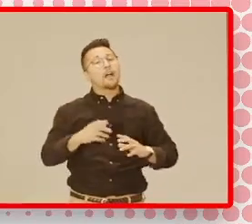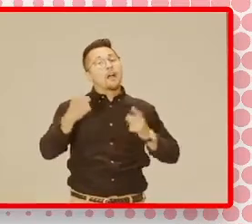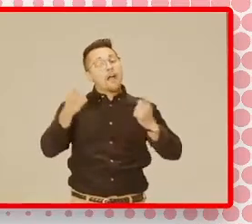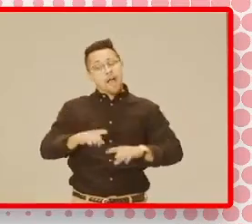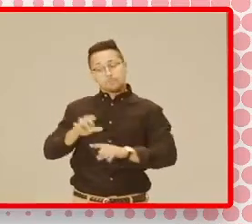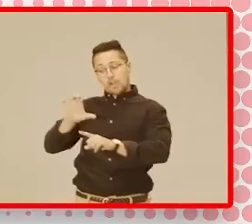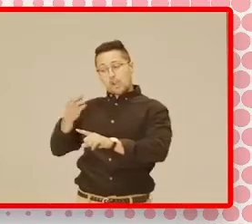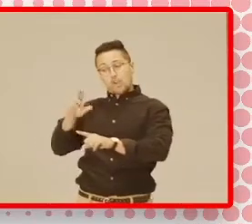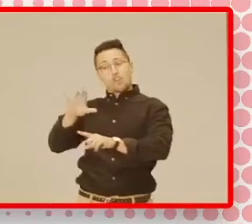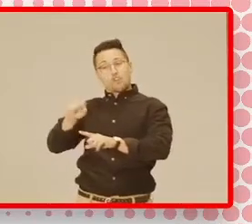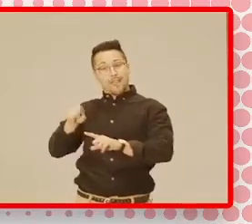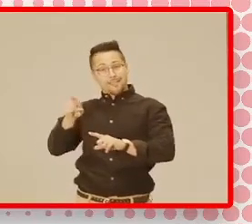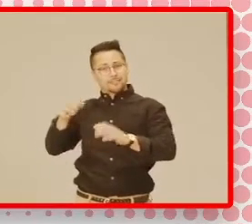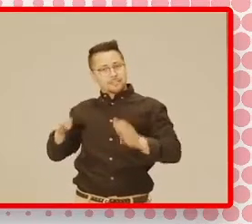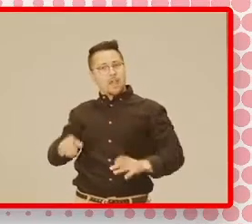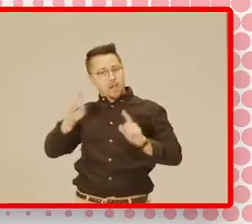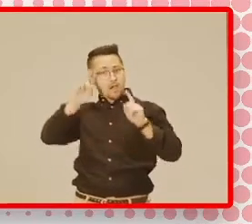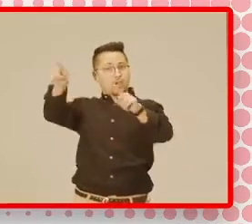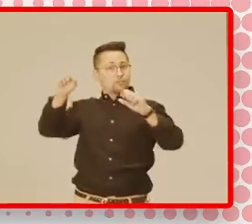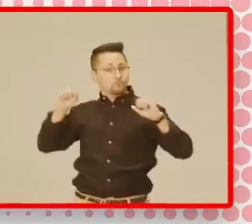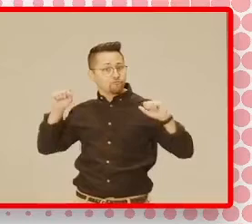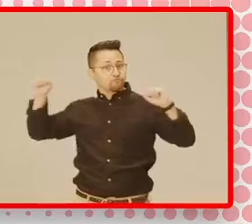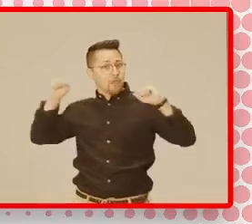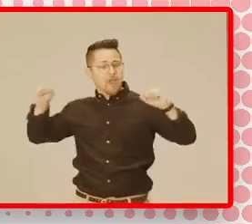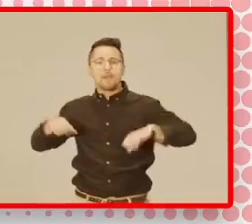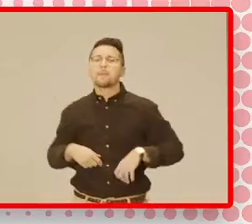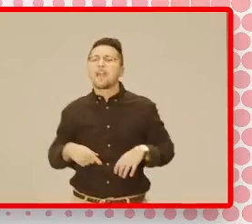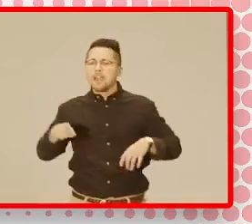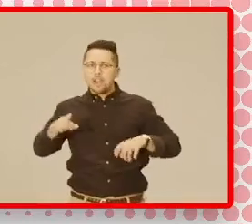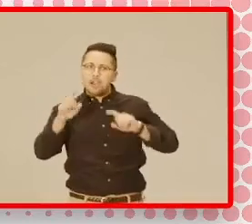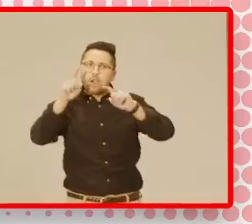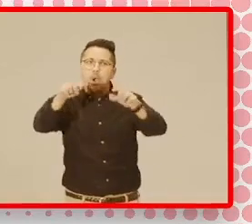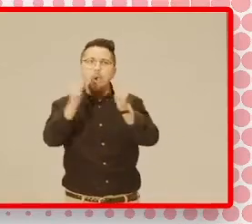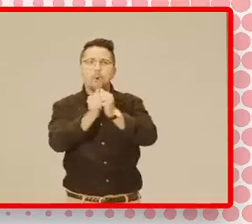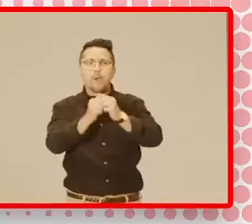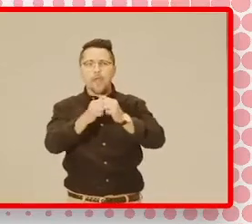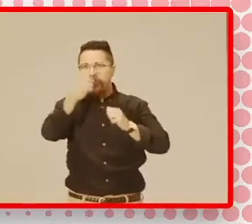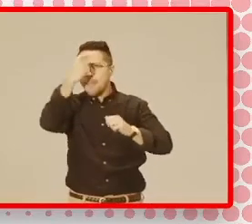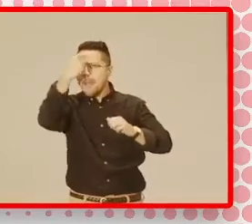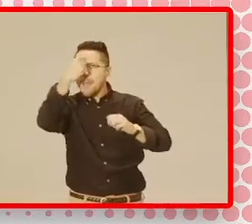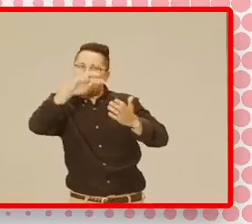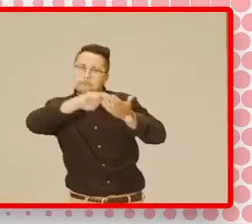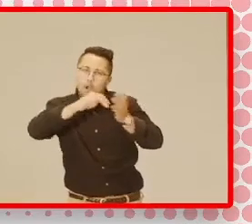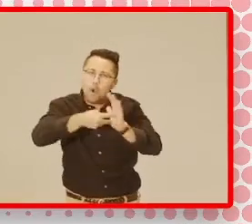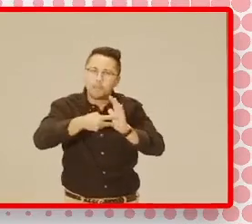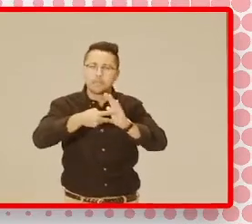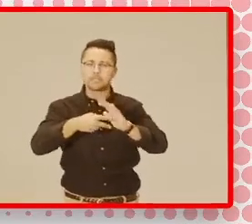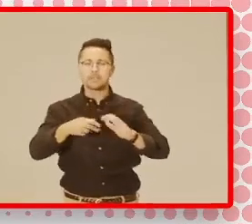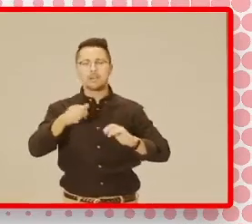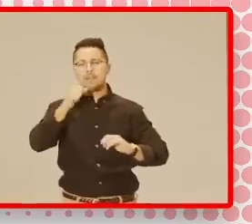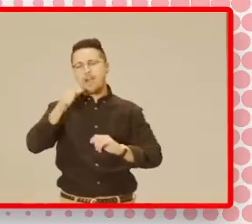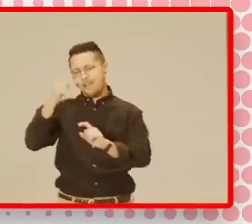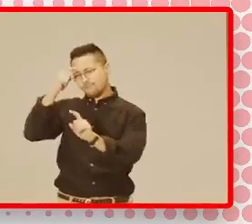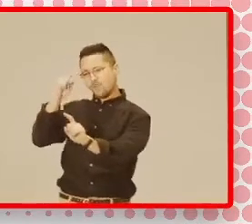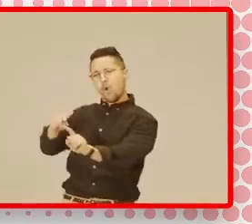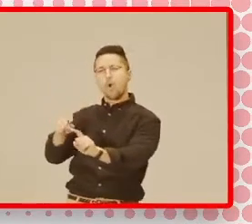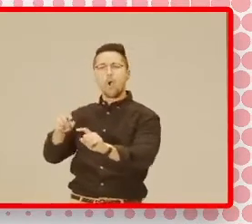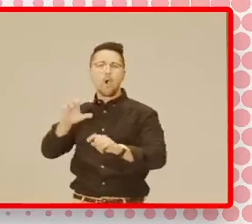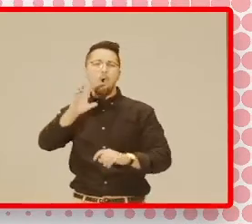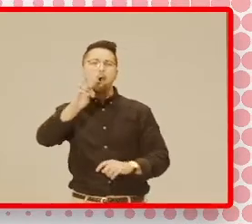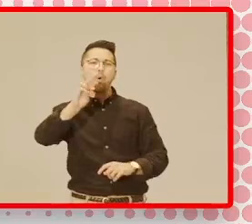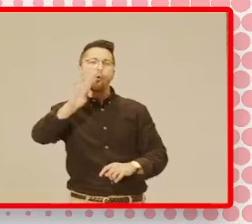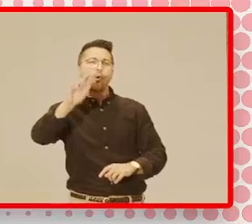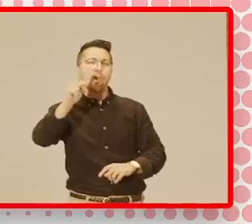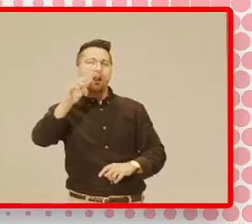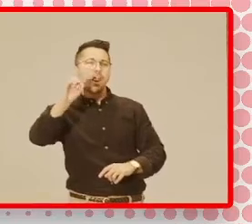goes to the gym, he goes to the gym with a sense of purpose. He doesn't go to do a workout. He goes so he